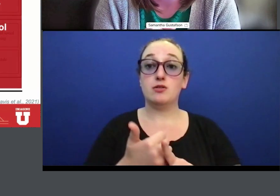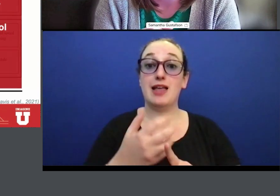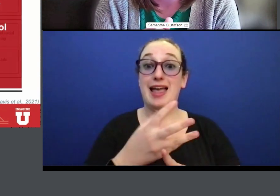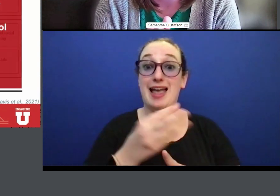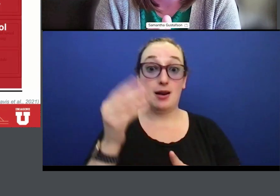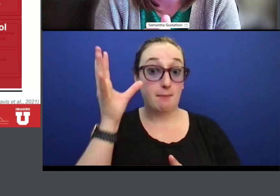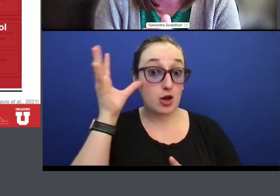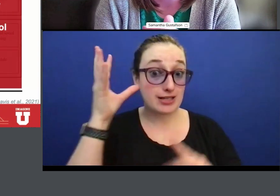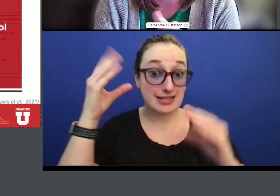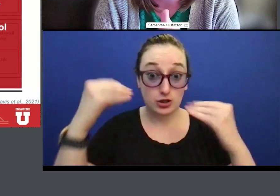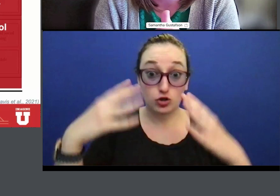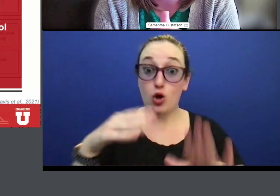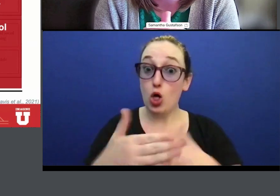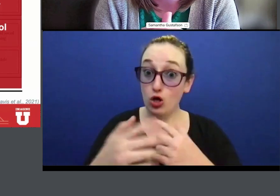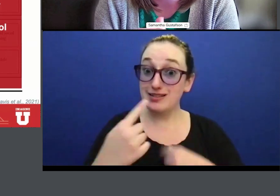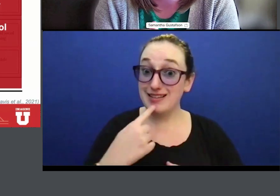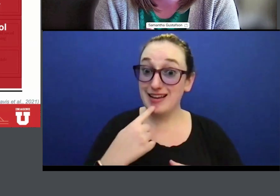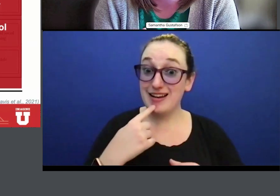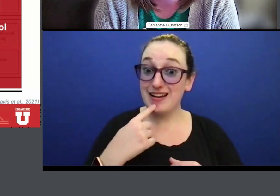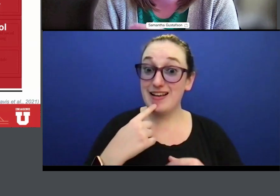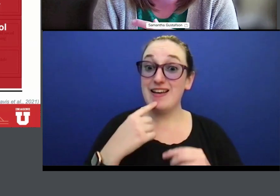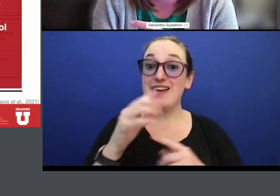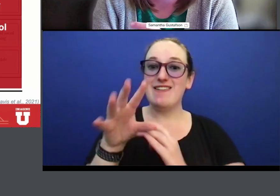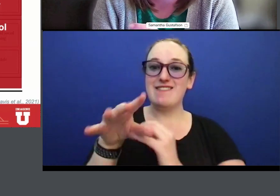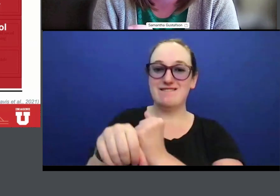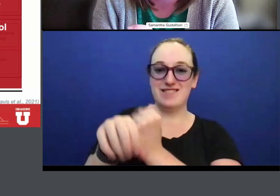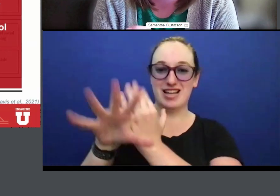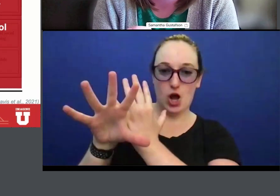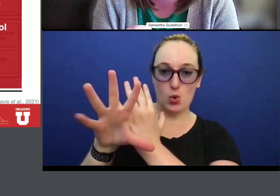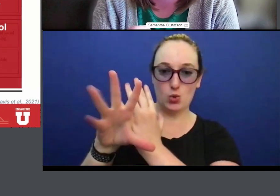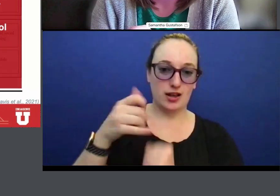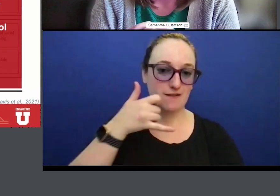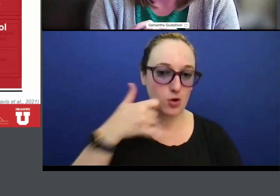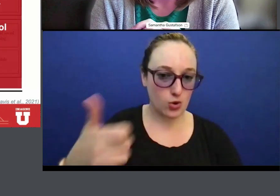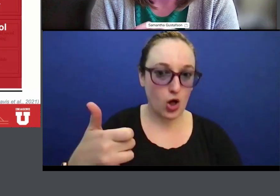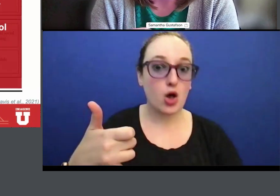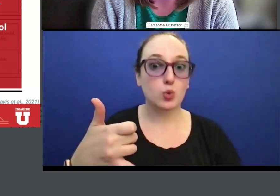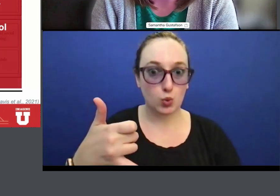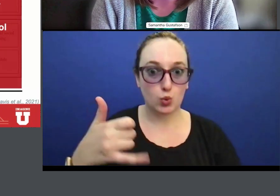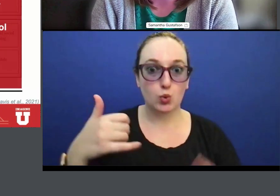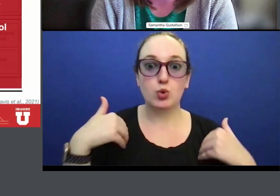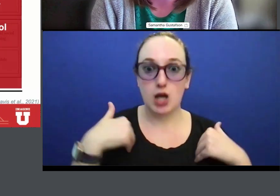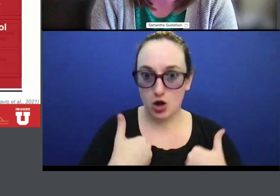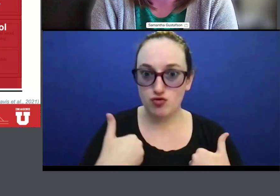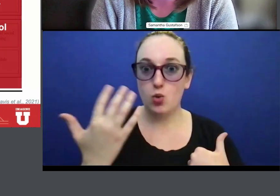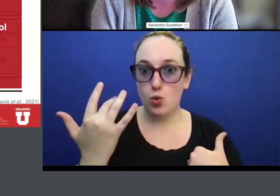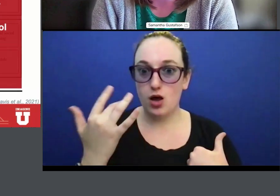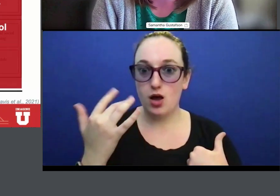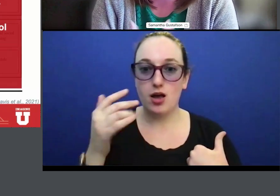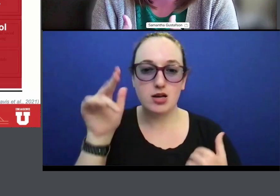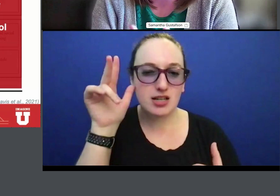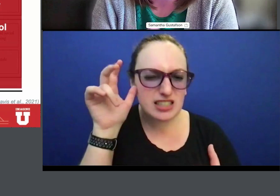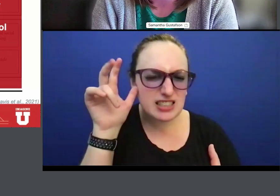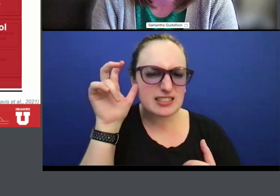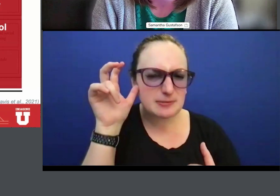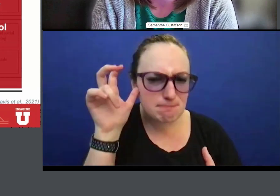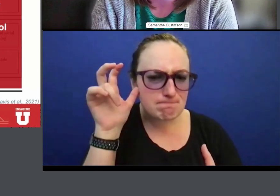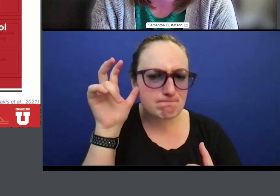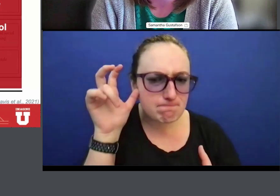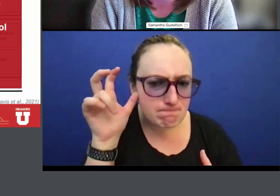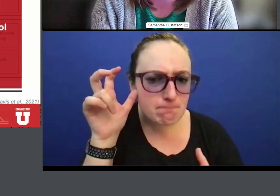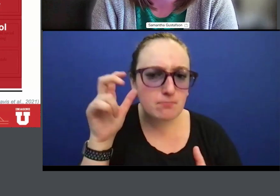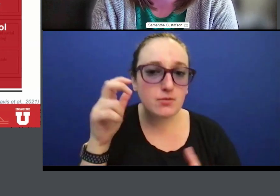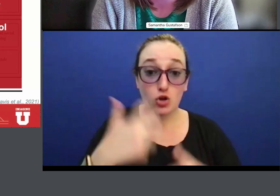their parents and teachers reporting that videos and phone calls were fatiguing because of the poor audibility or the lack of